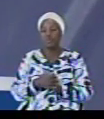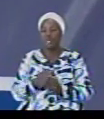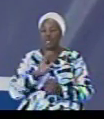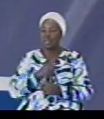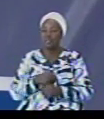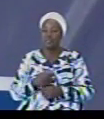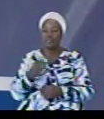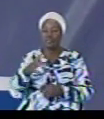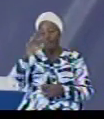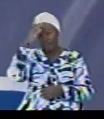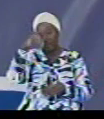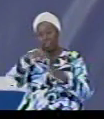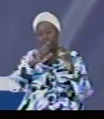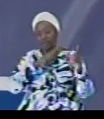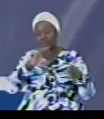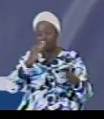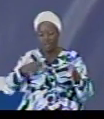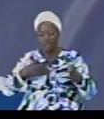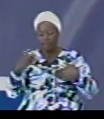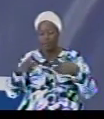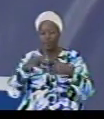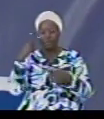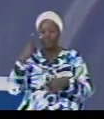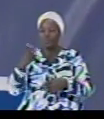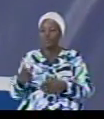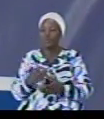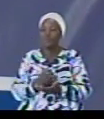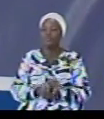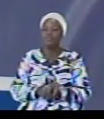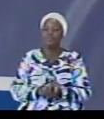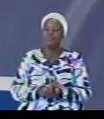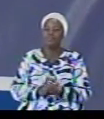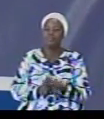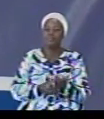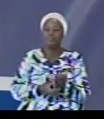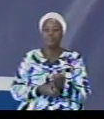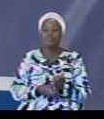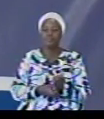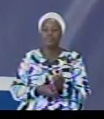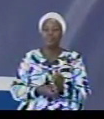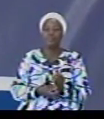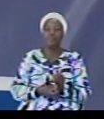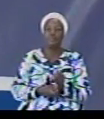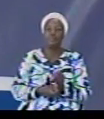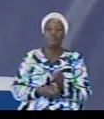special backquest.